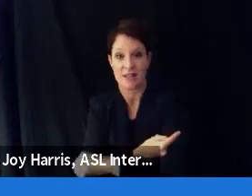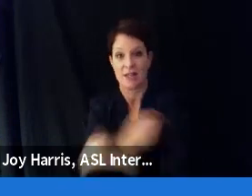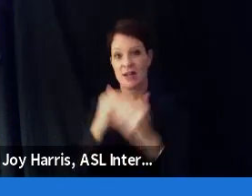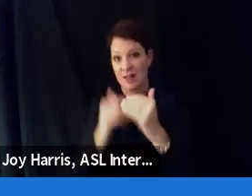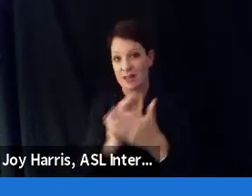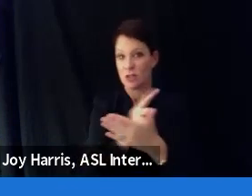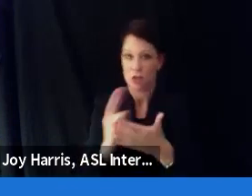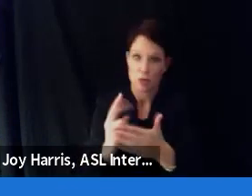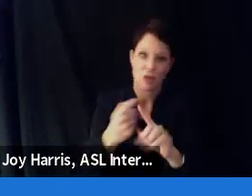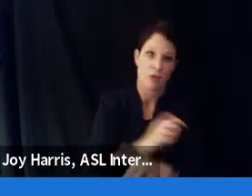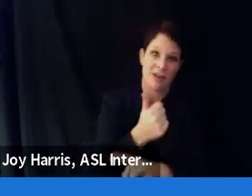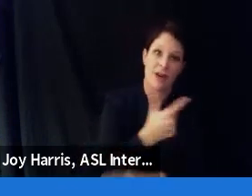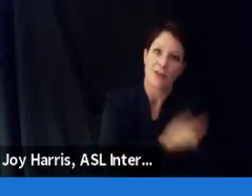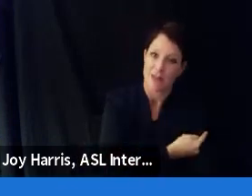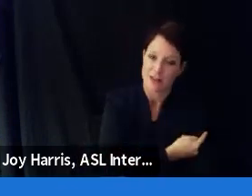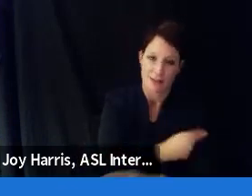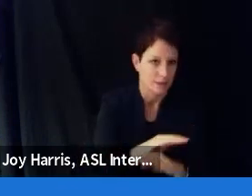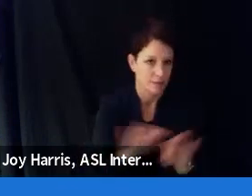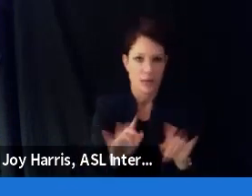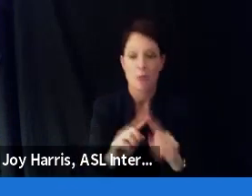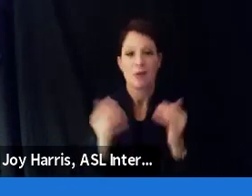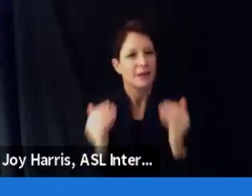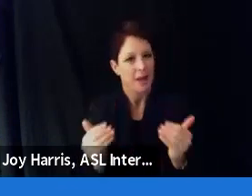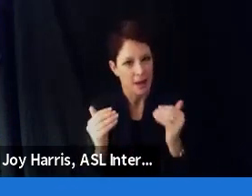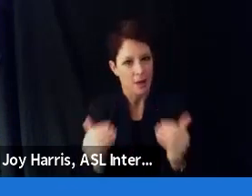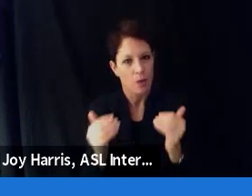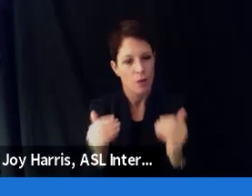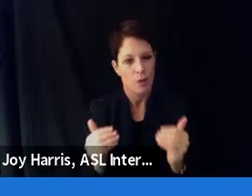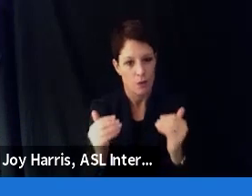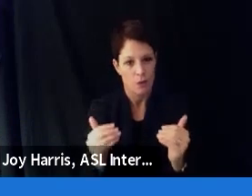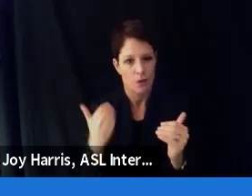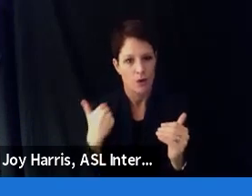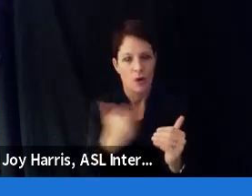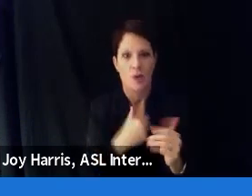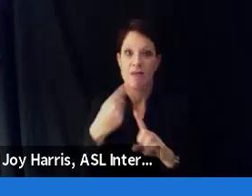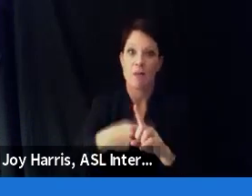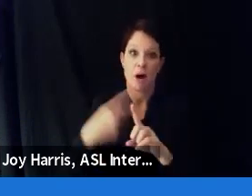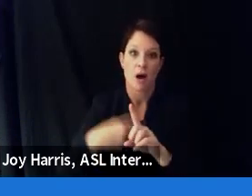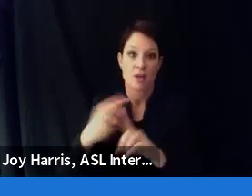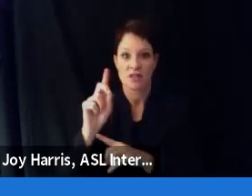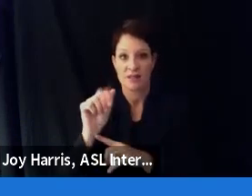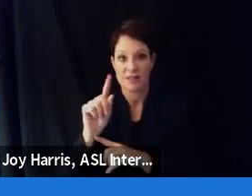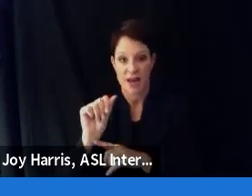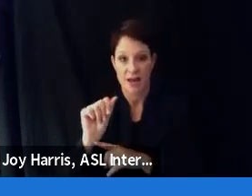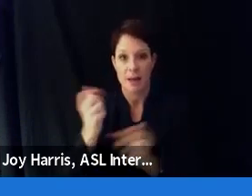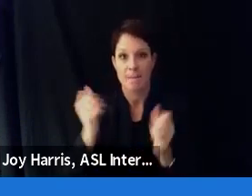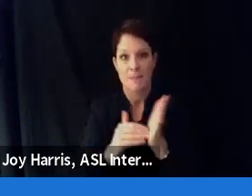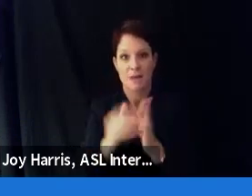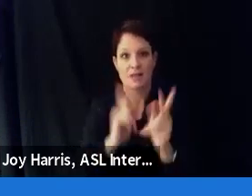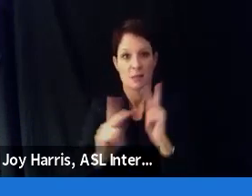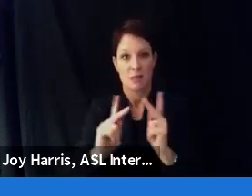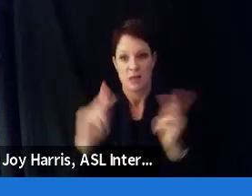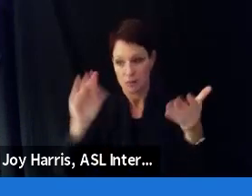another vaccine. But now that we have months and months of data and millions of people have received